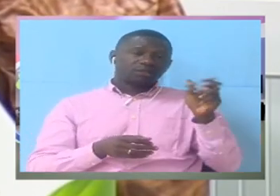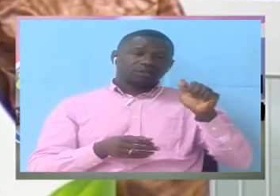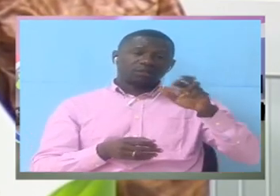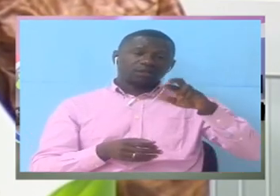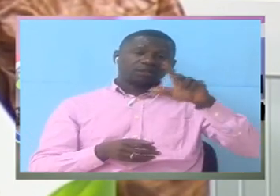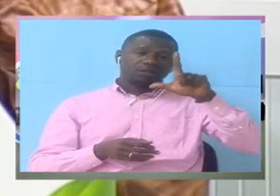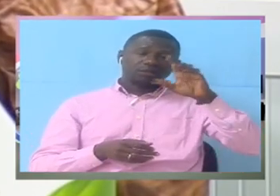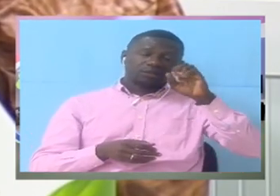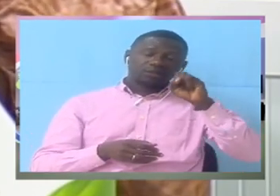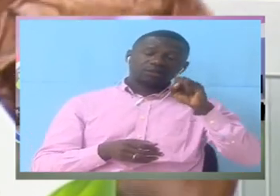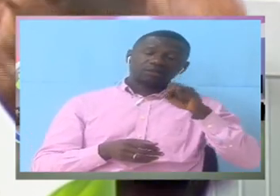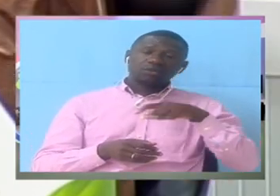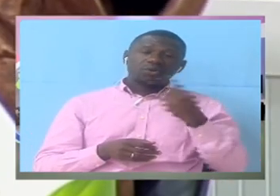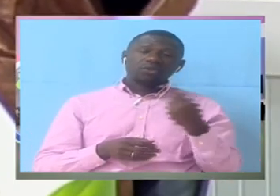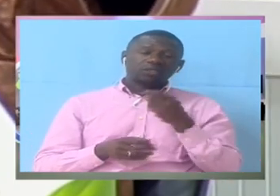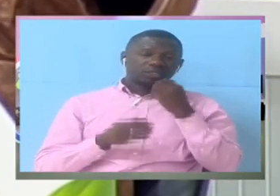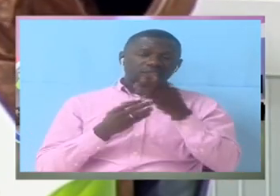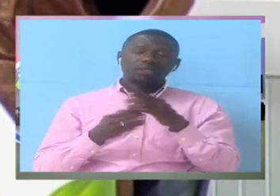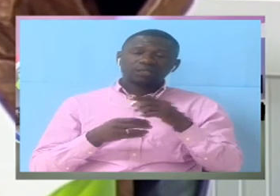the trials in Liberia,